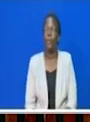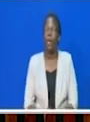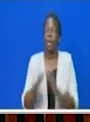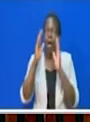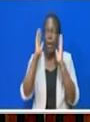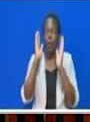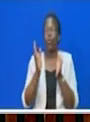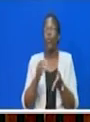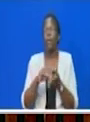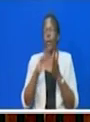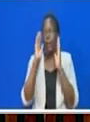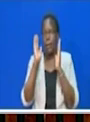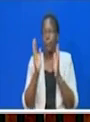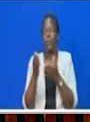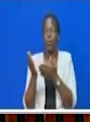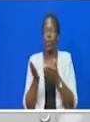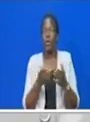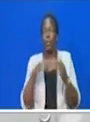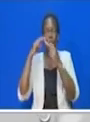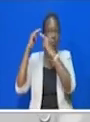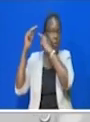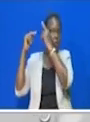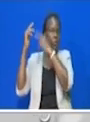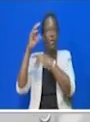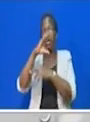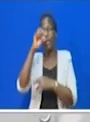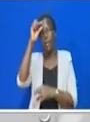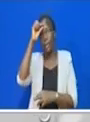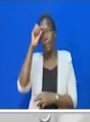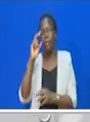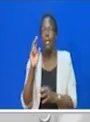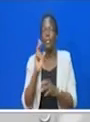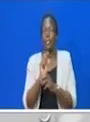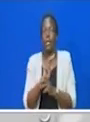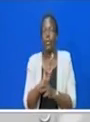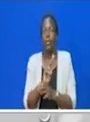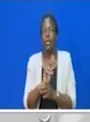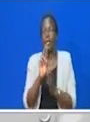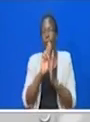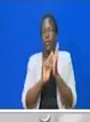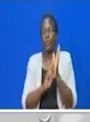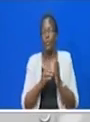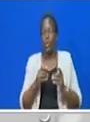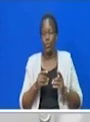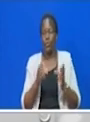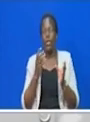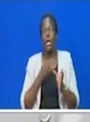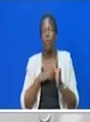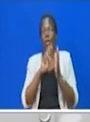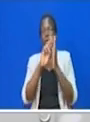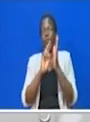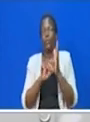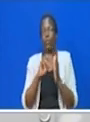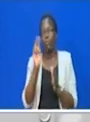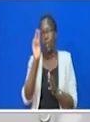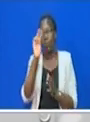Hello Lana, welcome to East End Government Secondary Revision. During our revision, we'll be